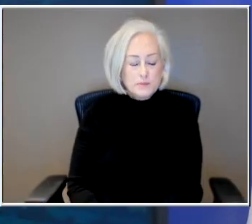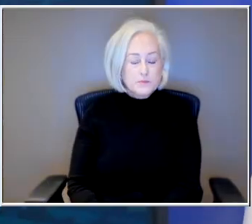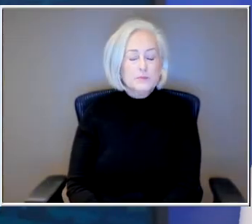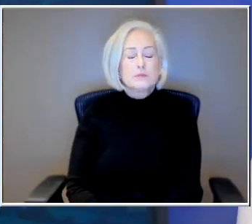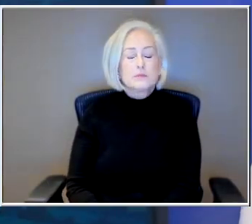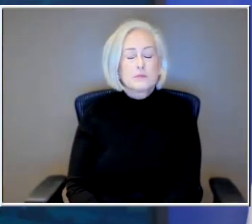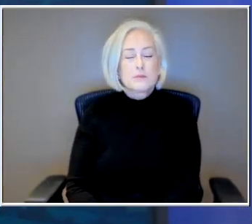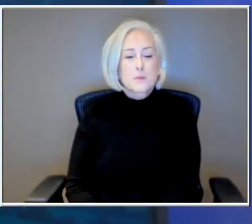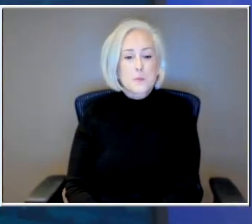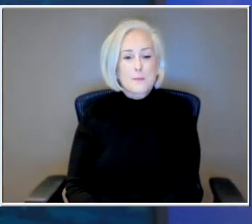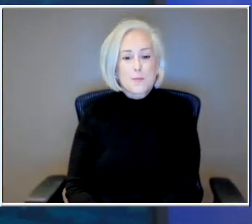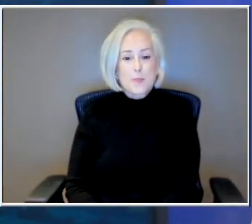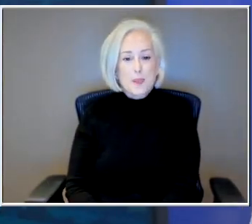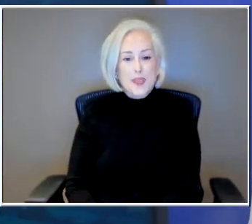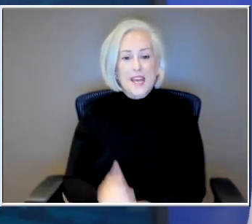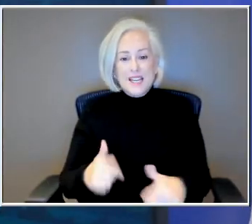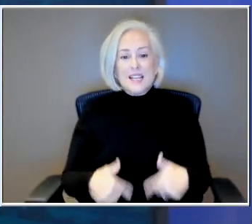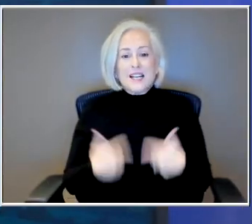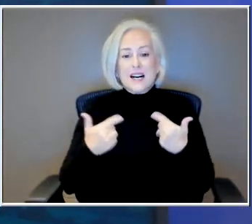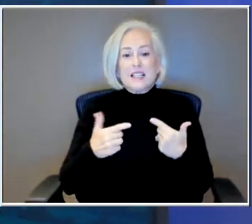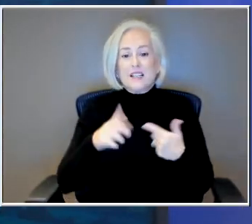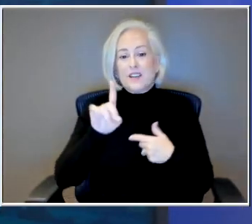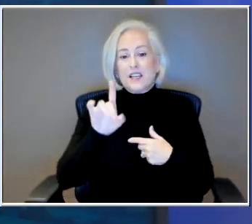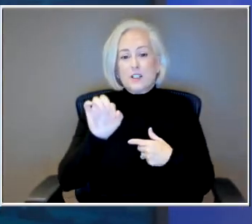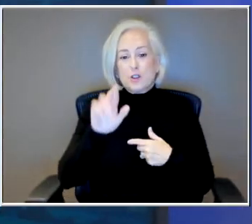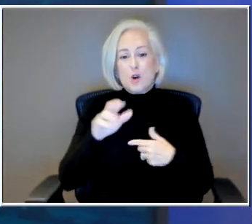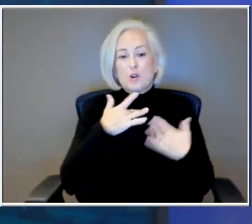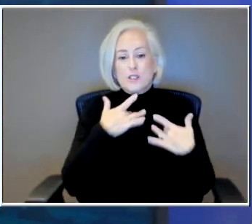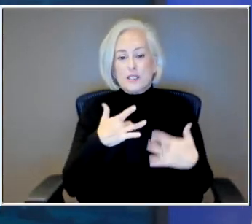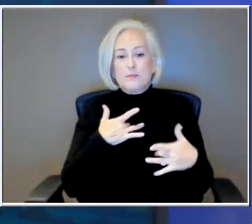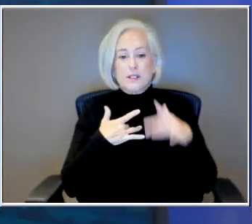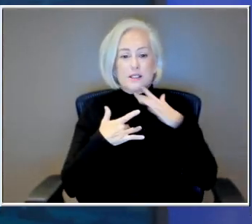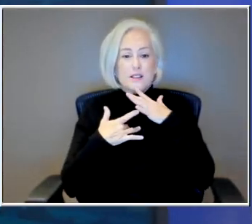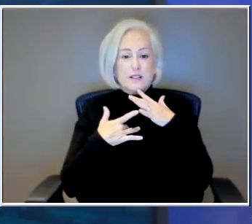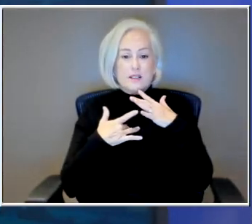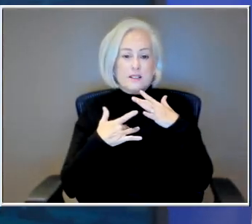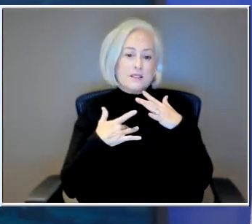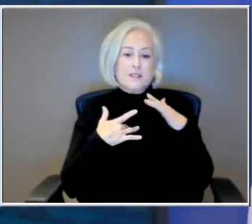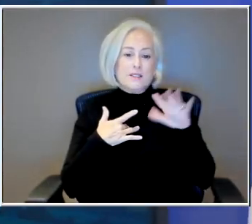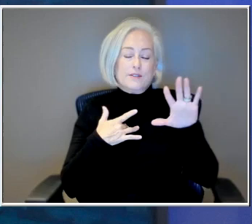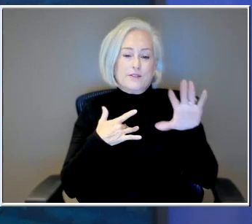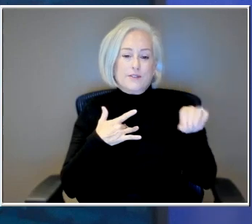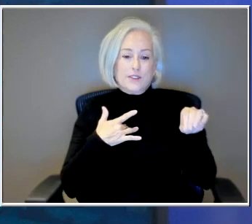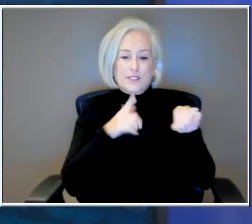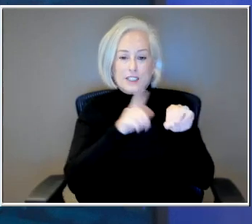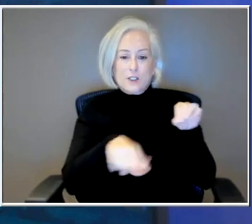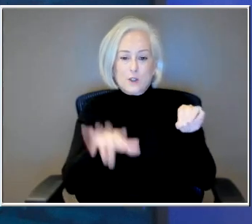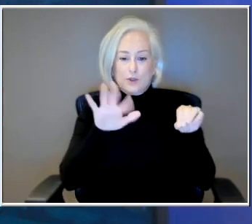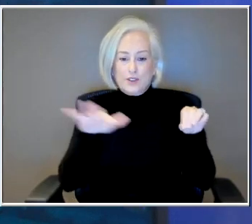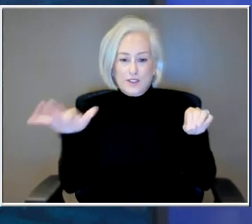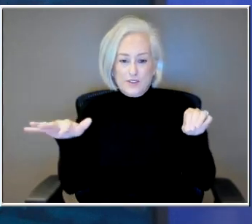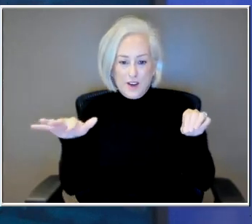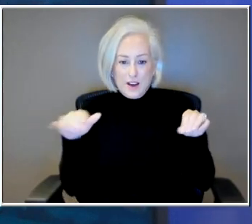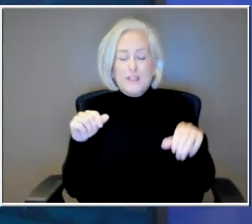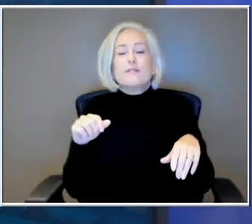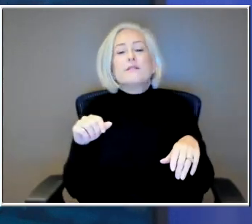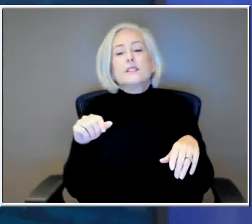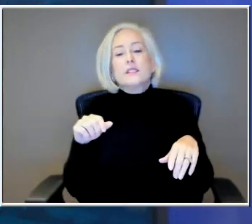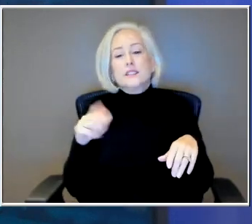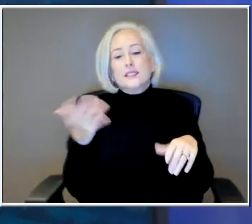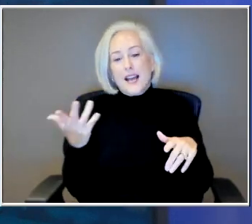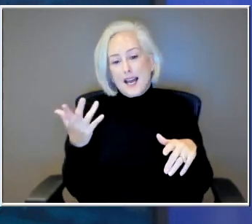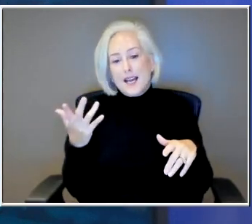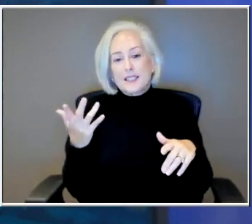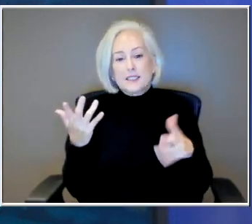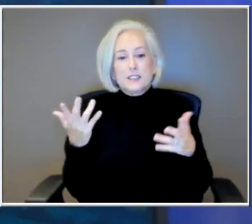living donor is like 55 to 50, and it depends on what kind of cancer and how long ago it was, which really determine that